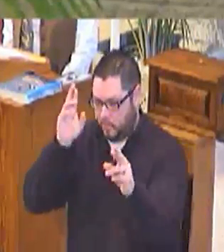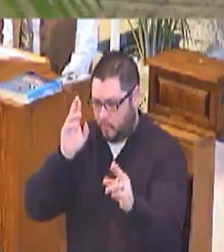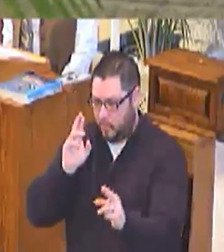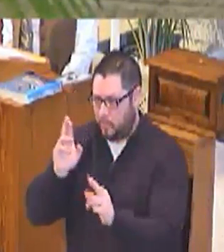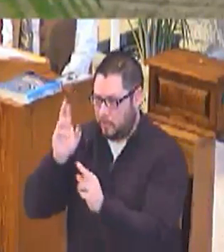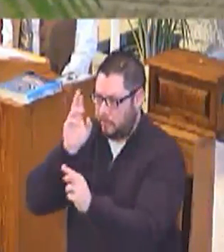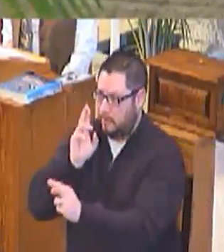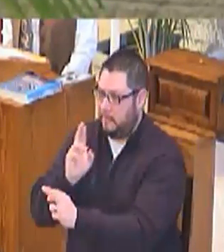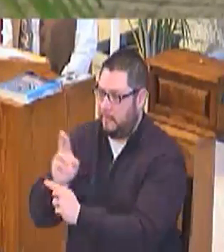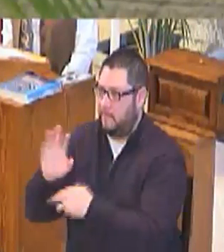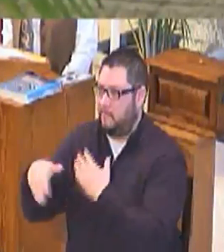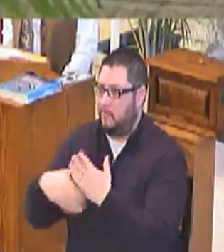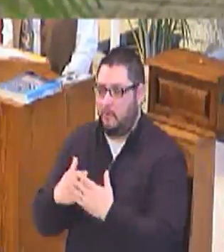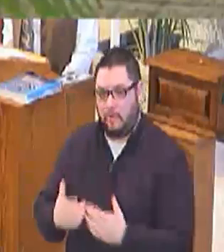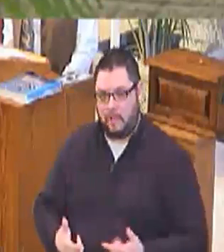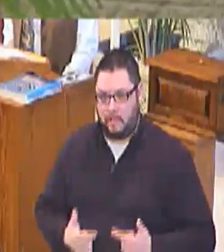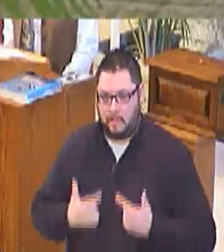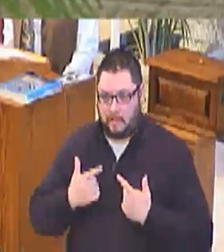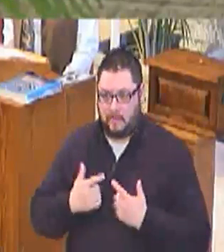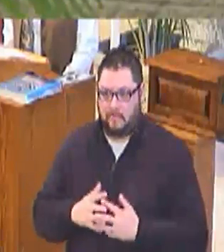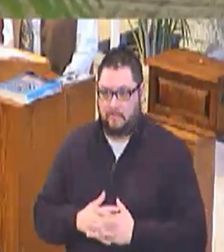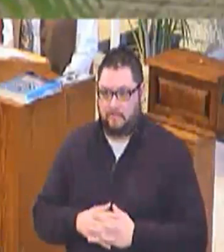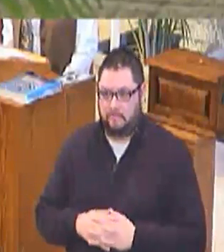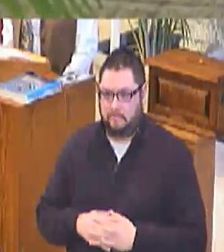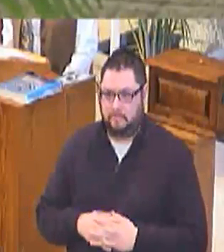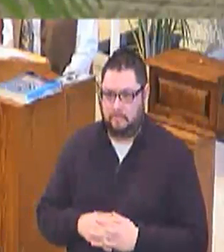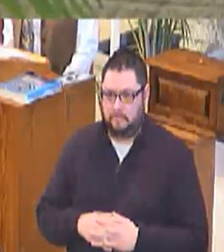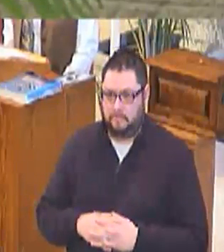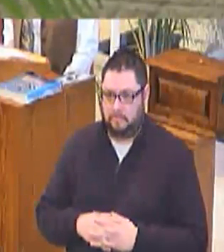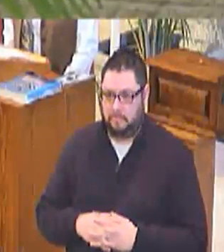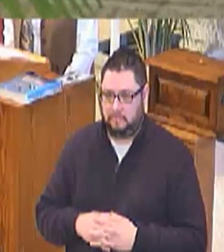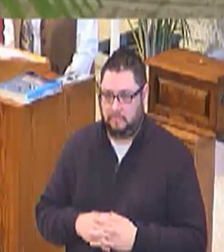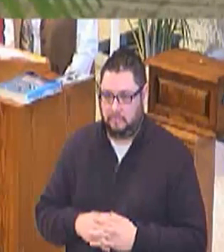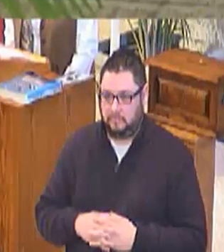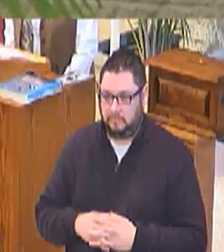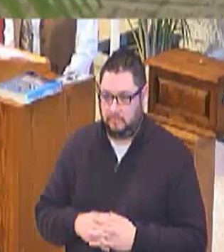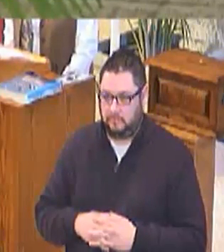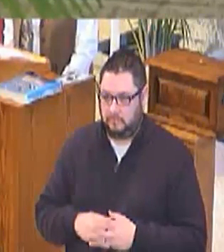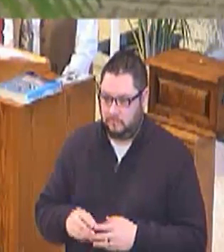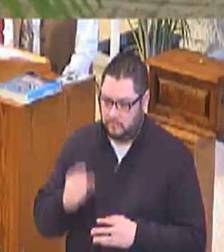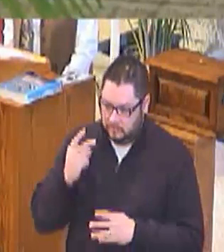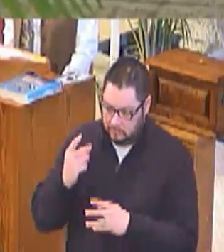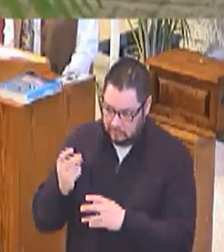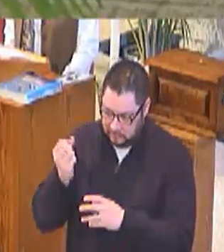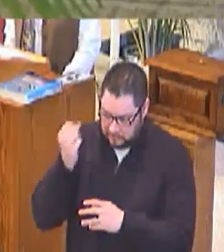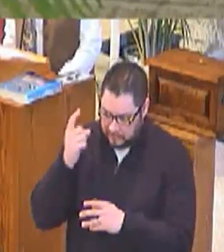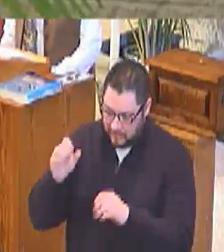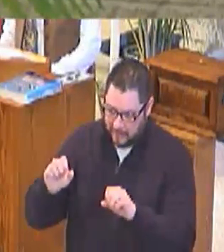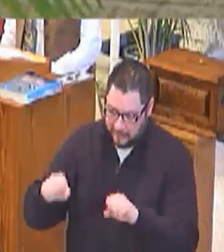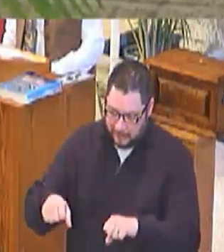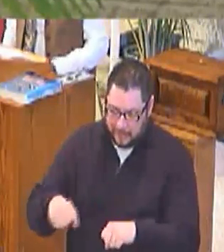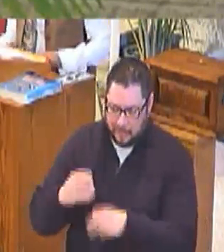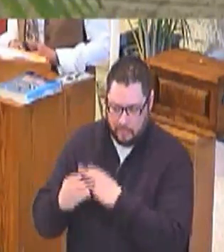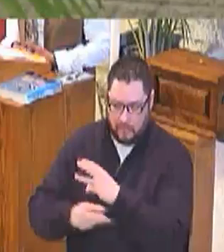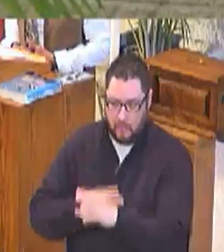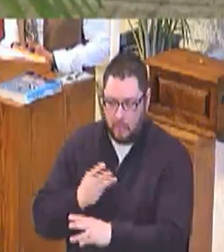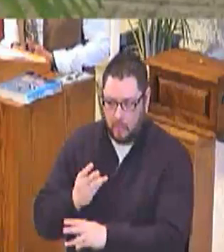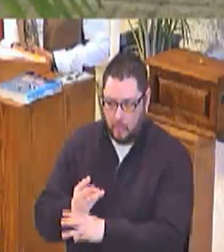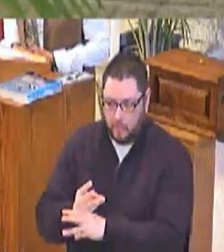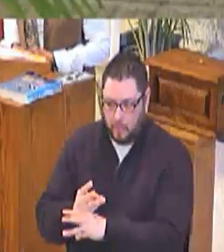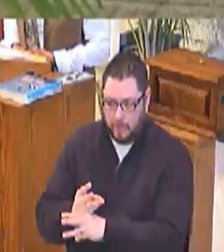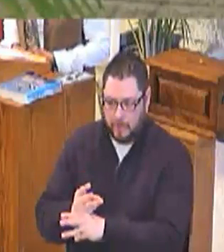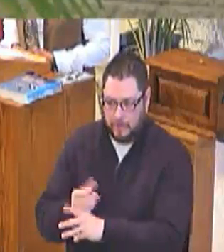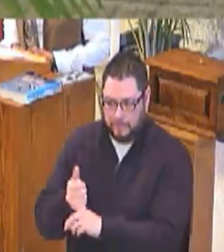all life. I glimpse the realized potential of a world at